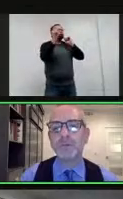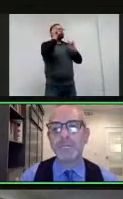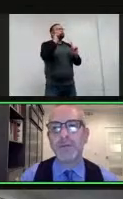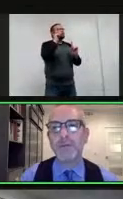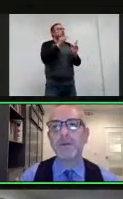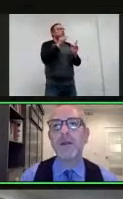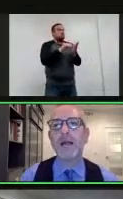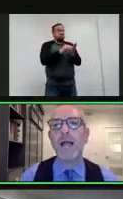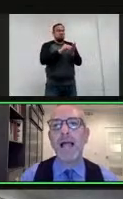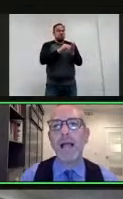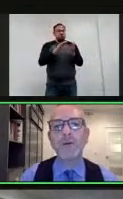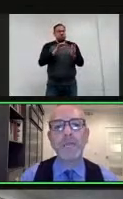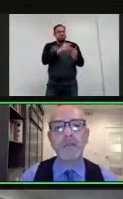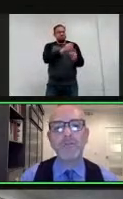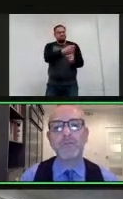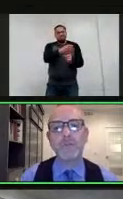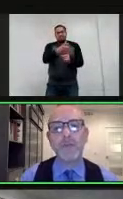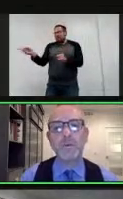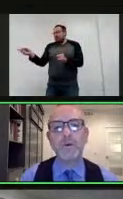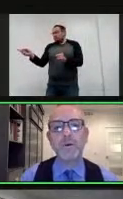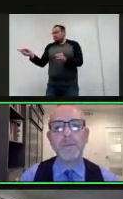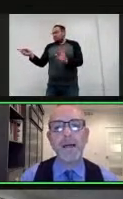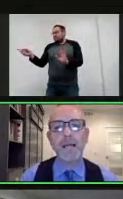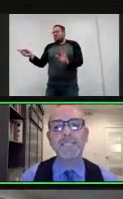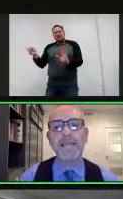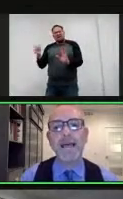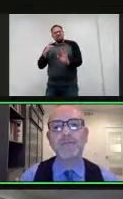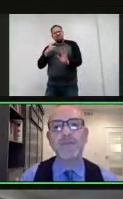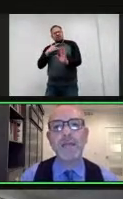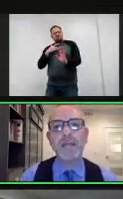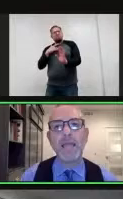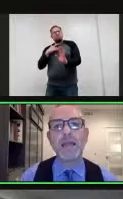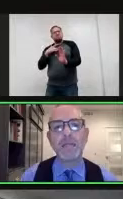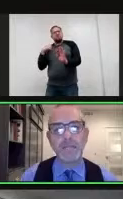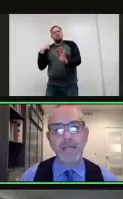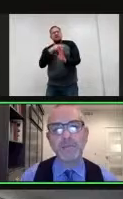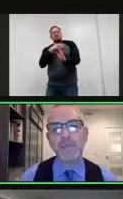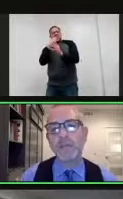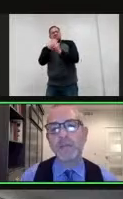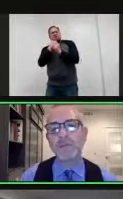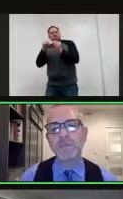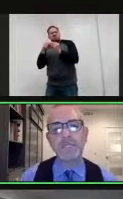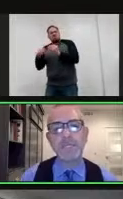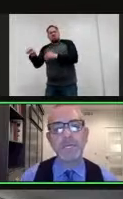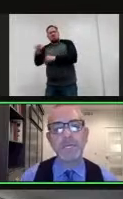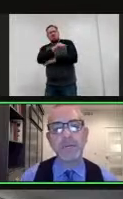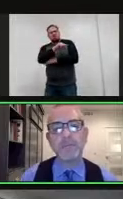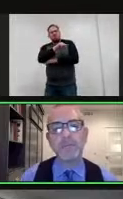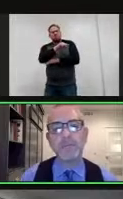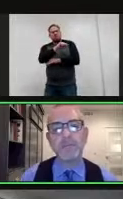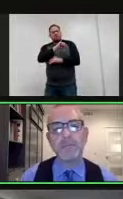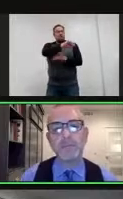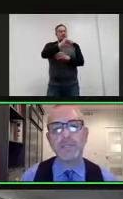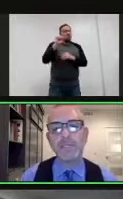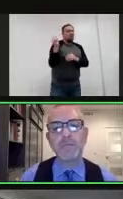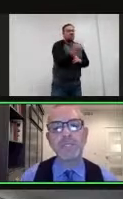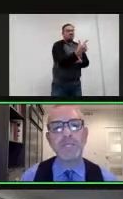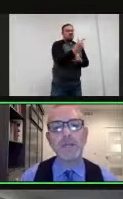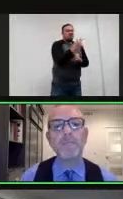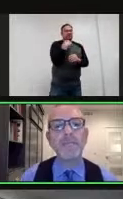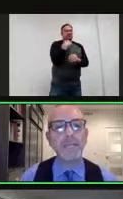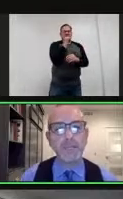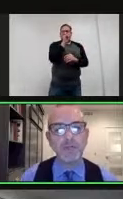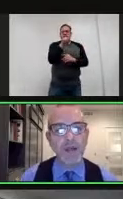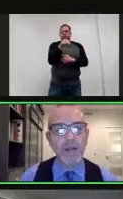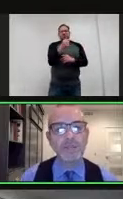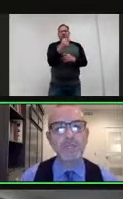in particular, how cared for they were by staff and all staff, and not just, let's say the ones that they